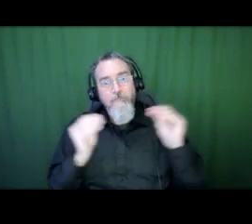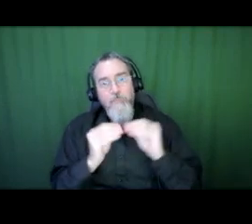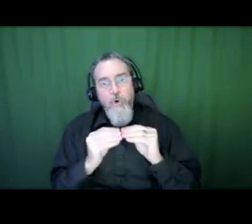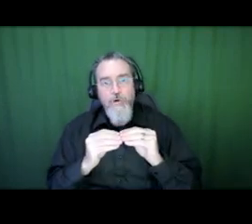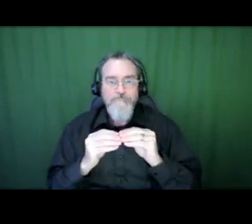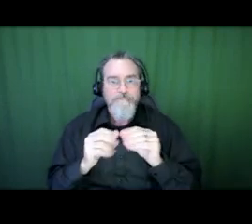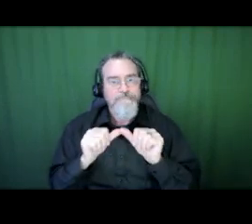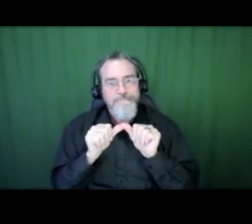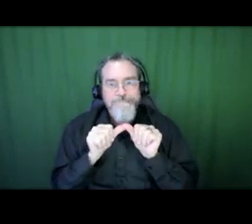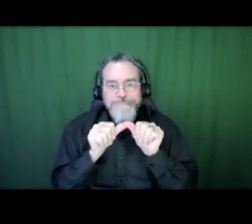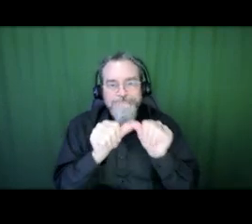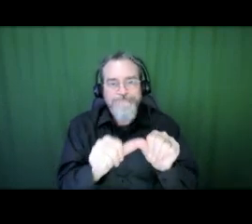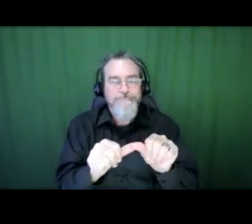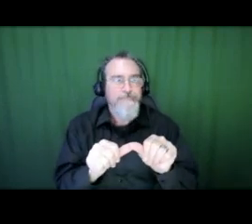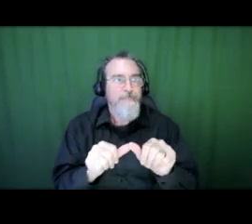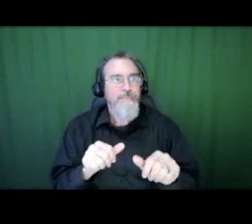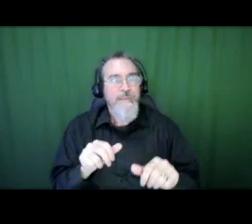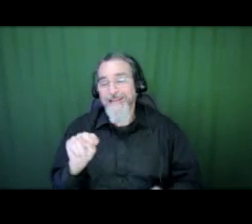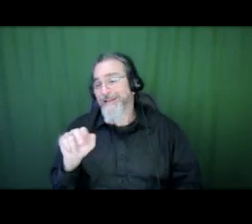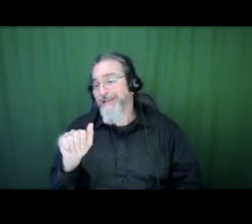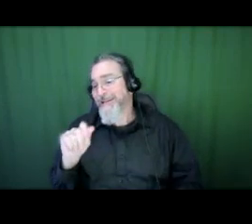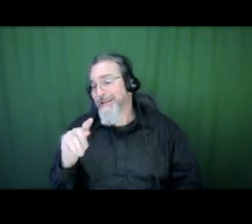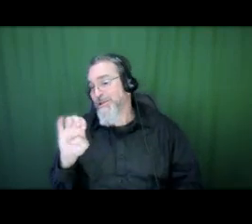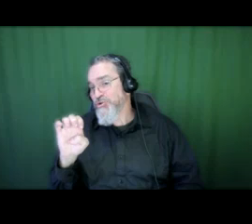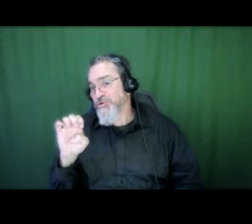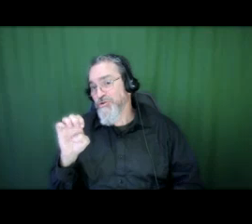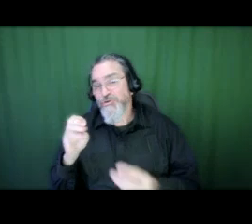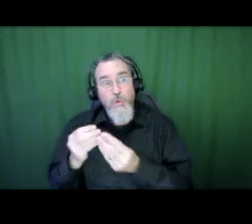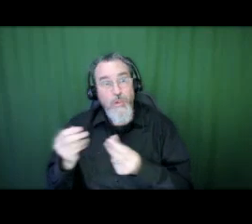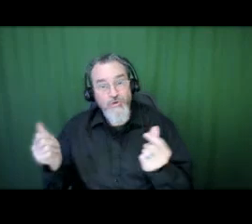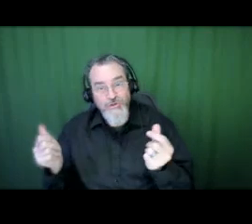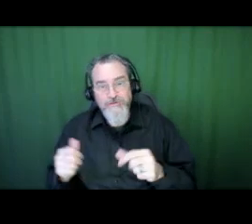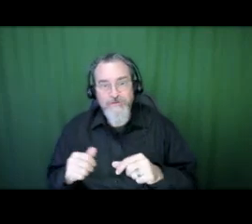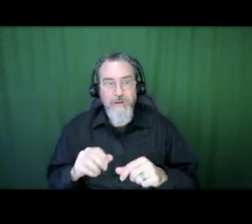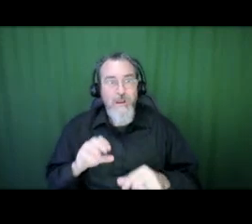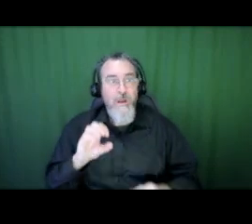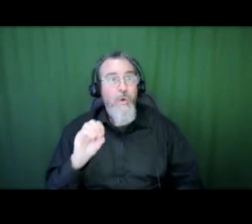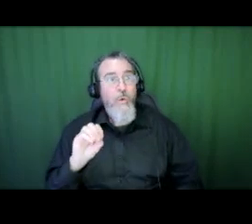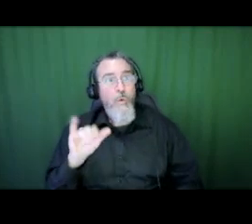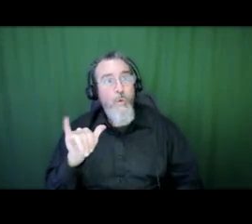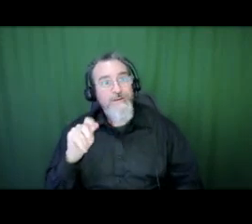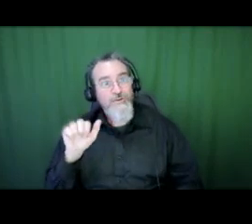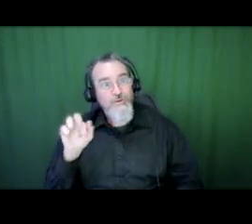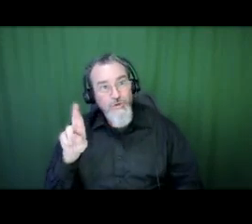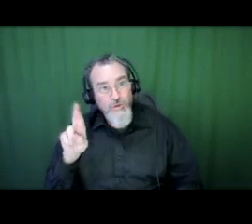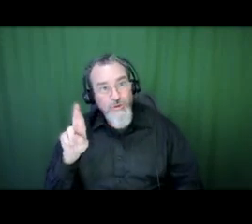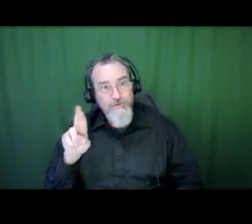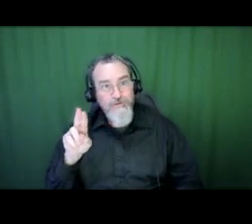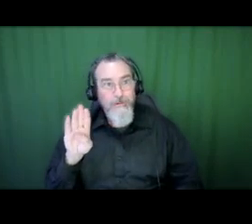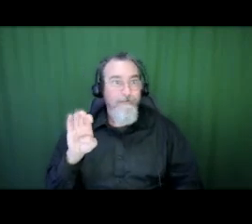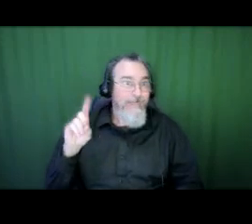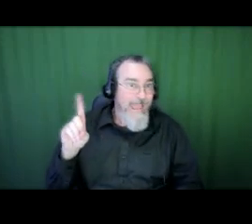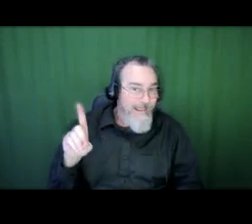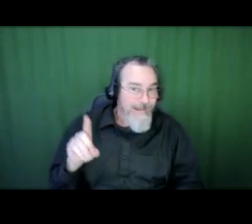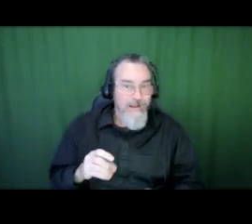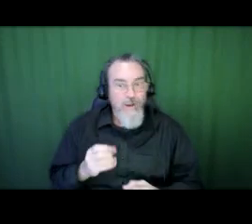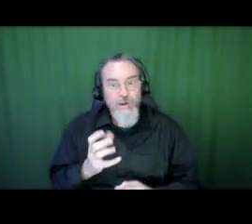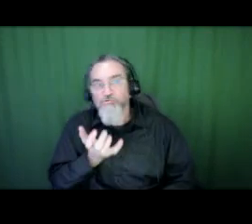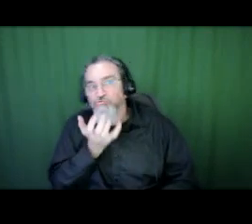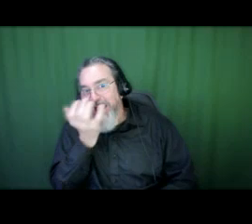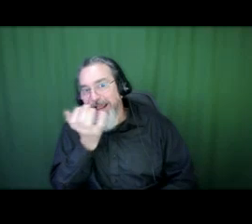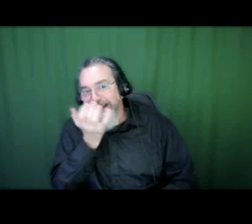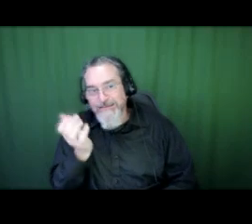resilience area through nature-based solutions and oyster beds and other types of grasses and